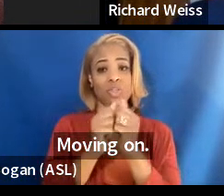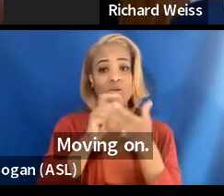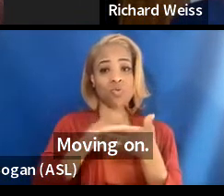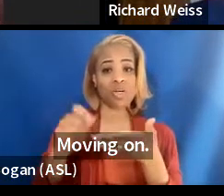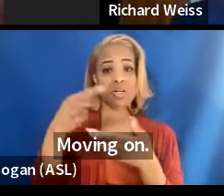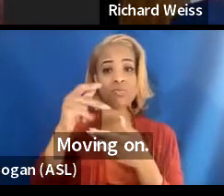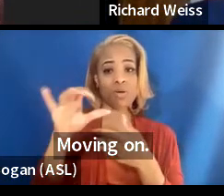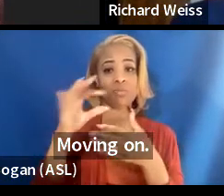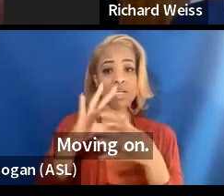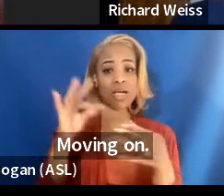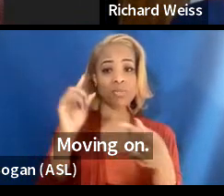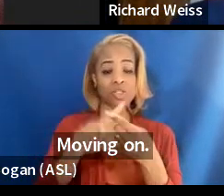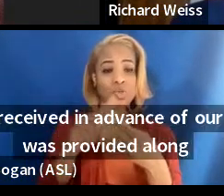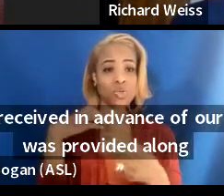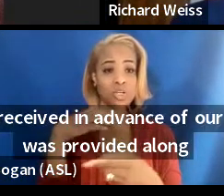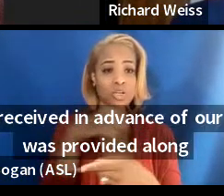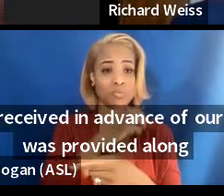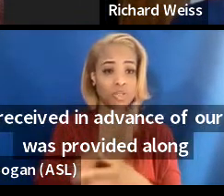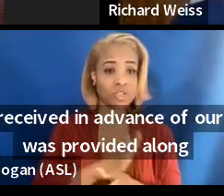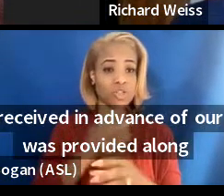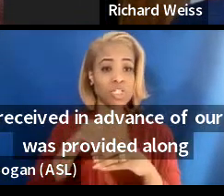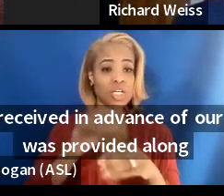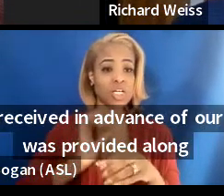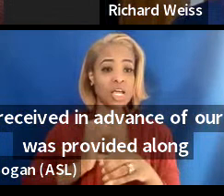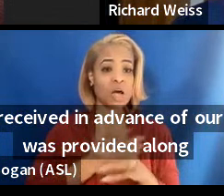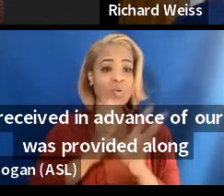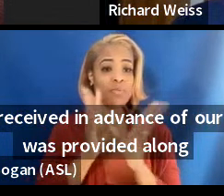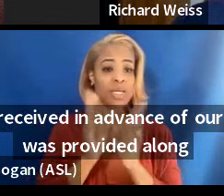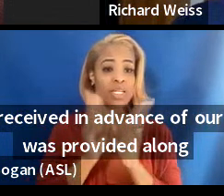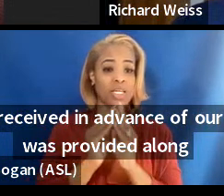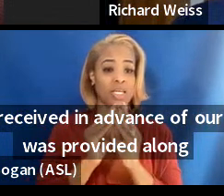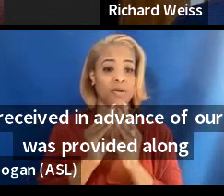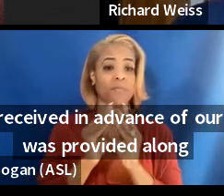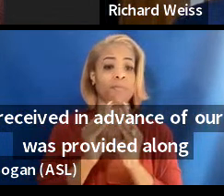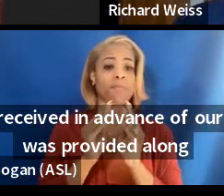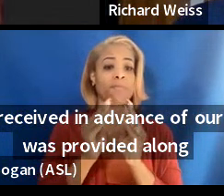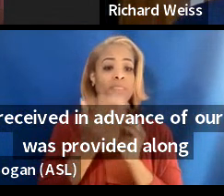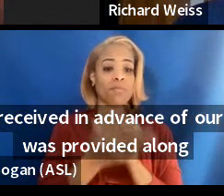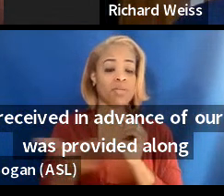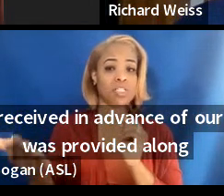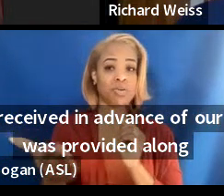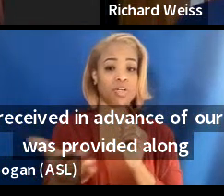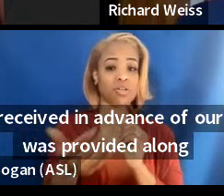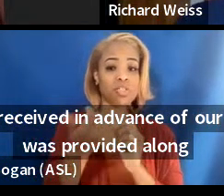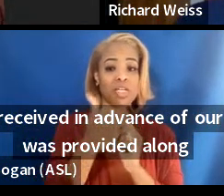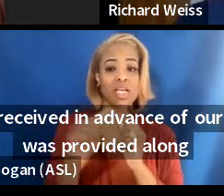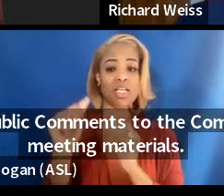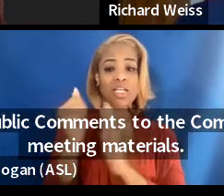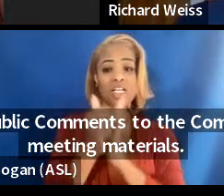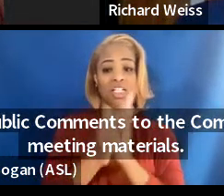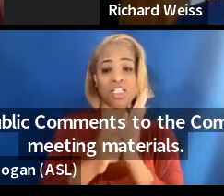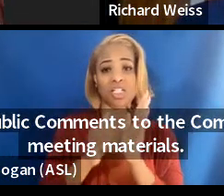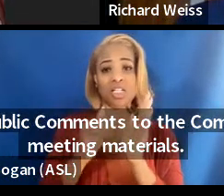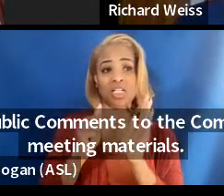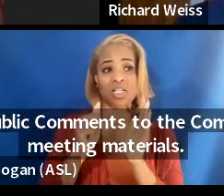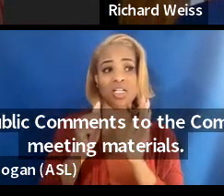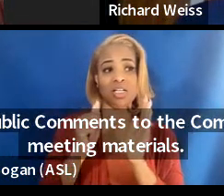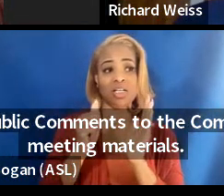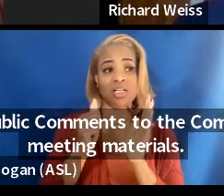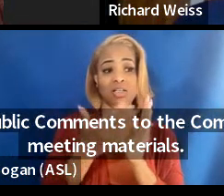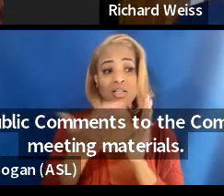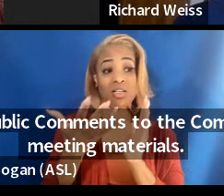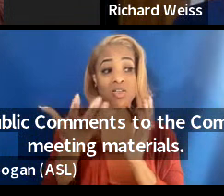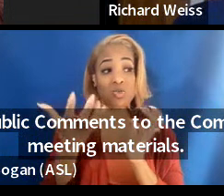public comments to the commissioners in our meeting materials. Are there any agenda items that the commissioners would like to